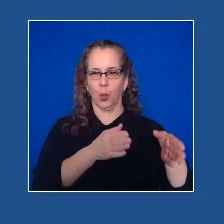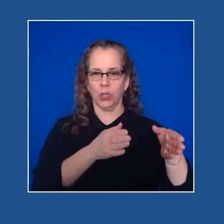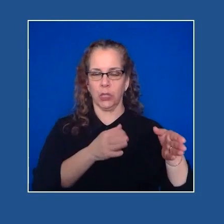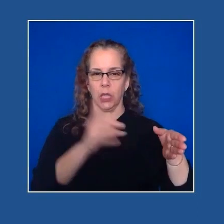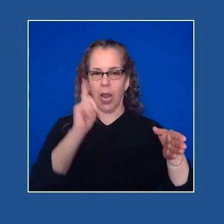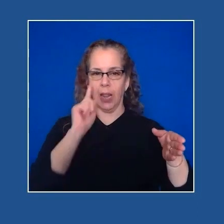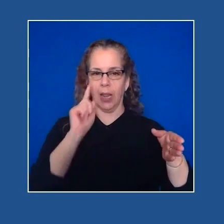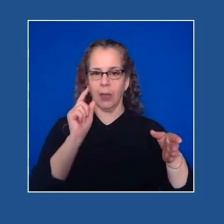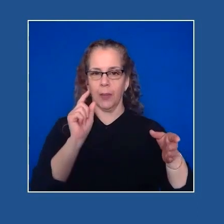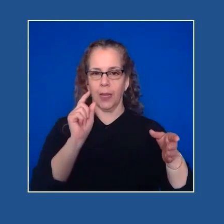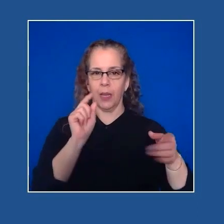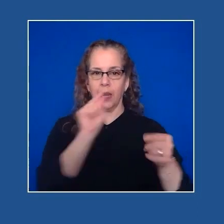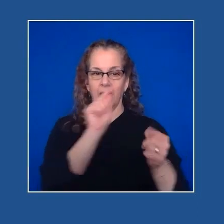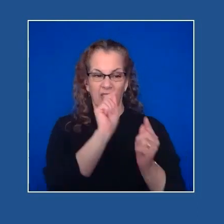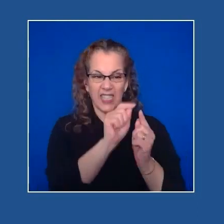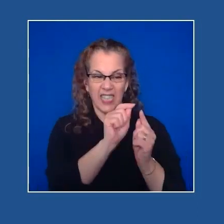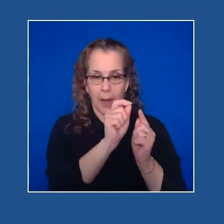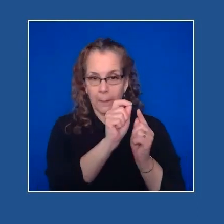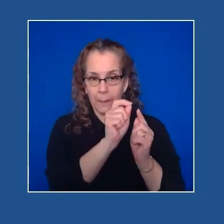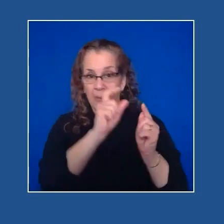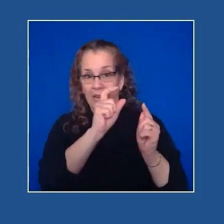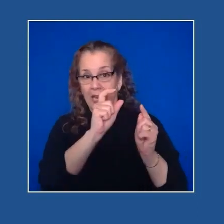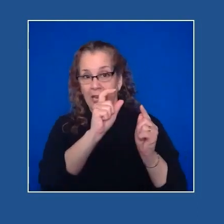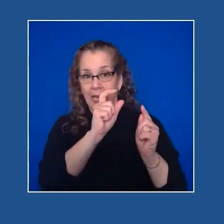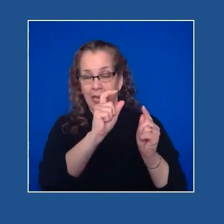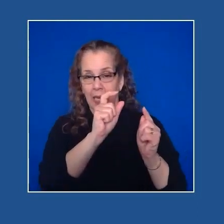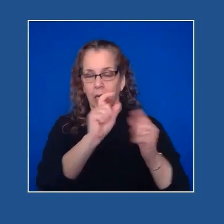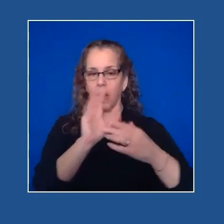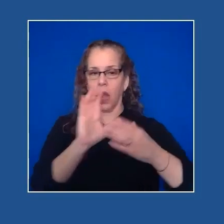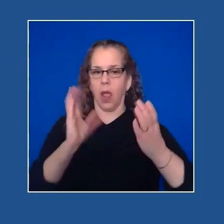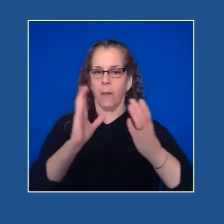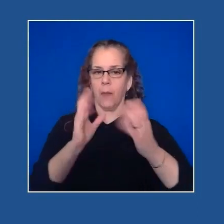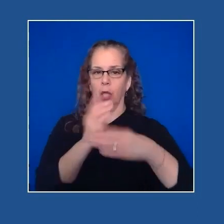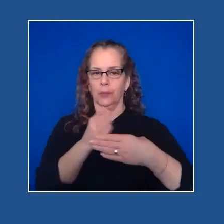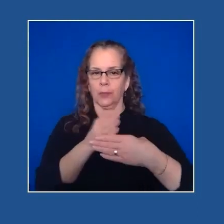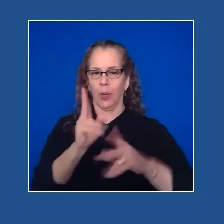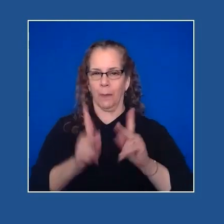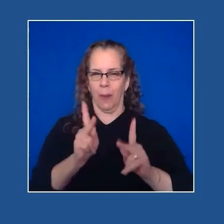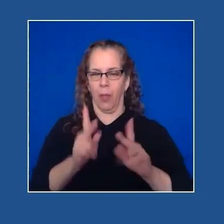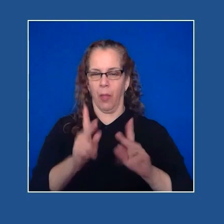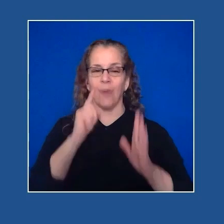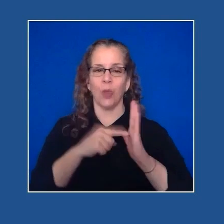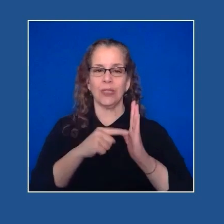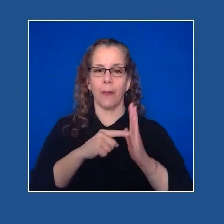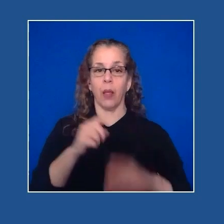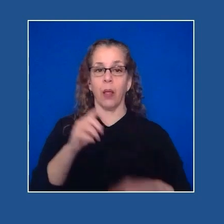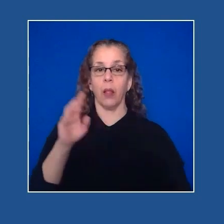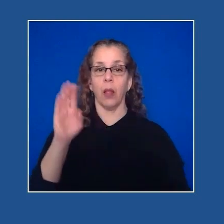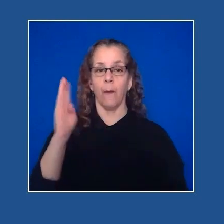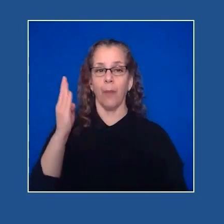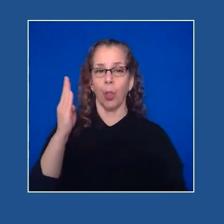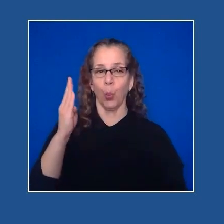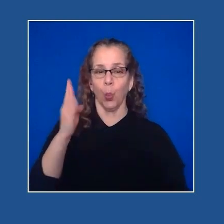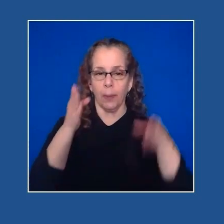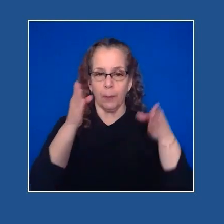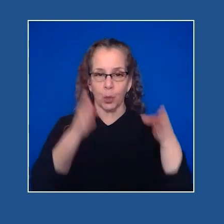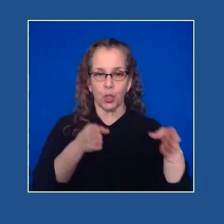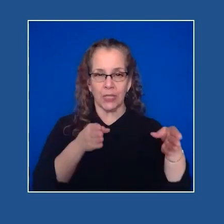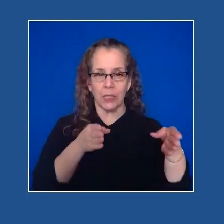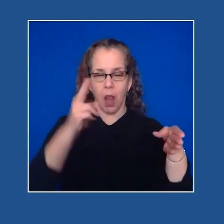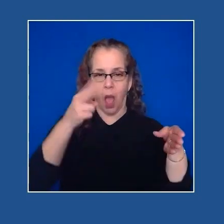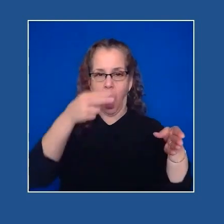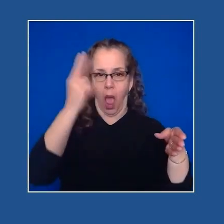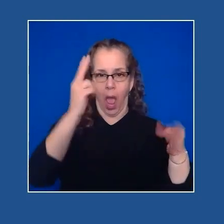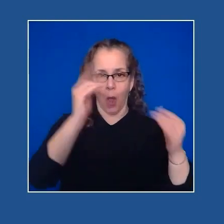dot and compares it between people. So, for example, the blue person tends to have a higher level of suicide